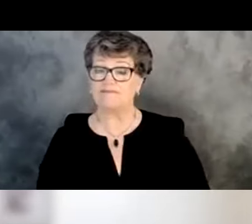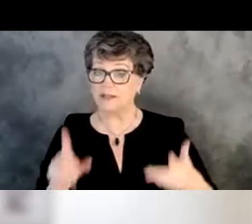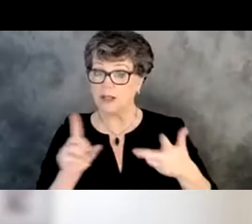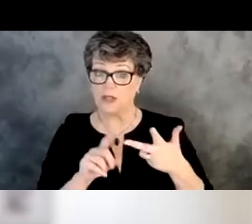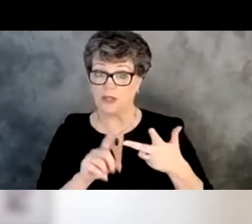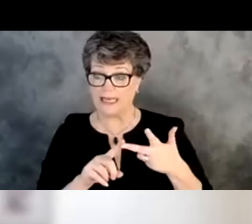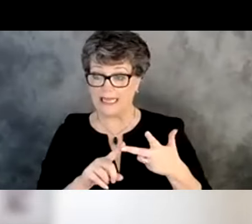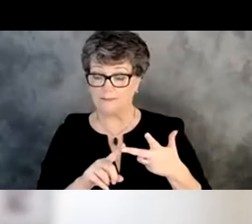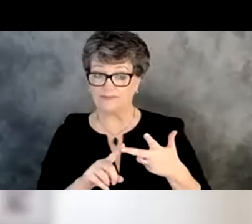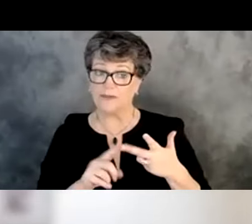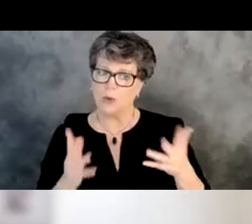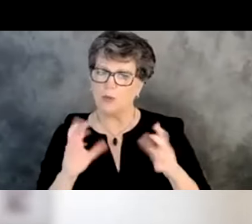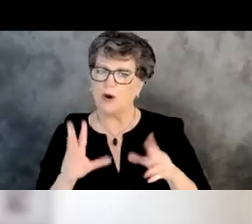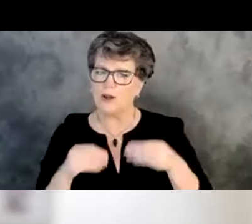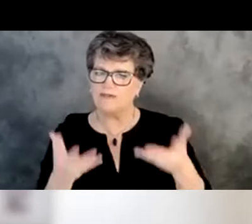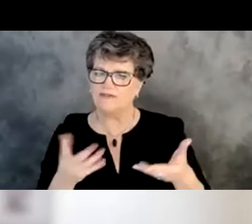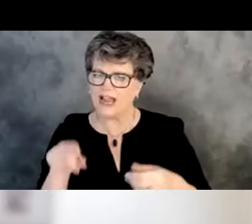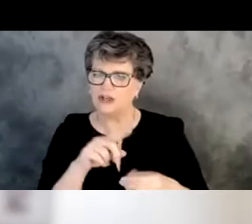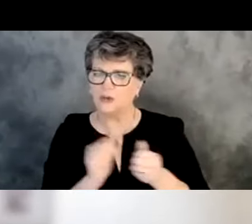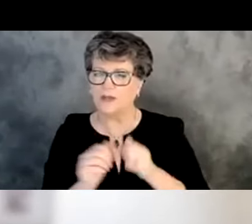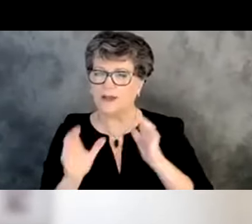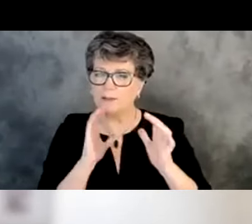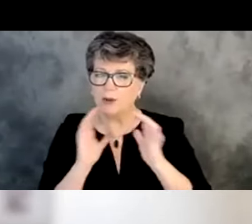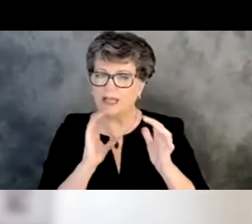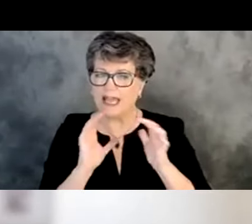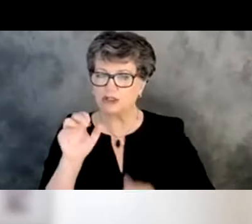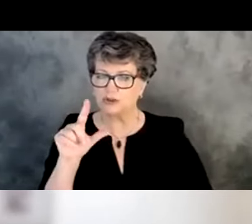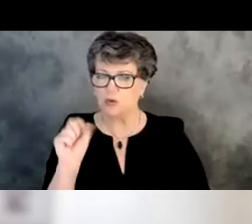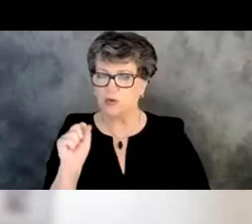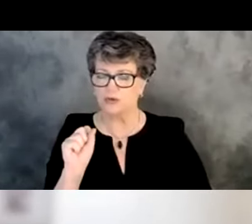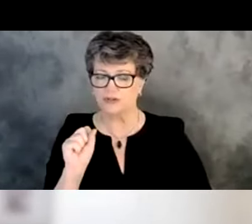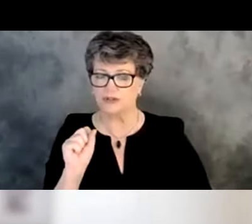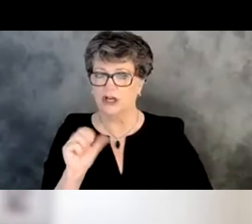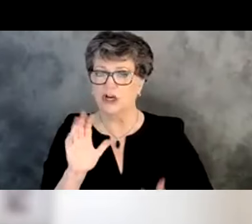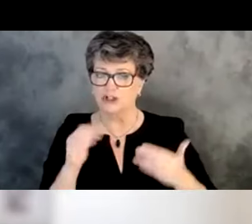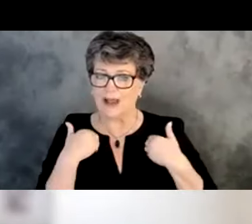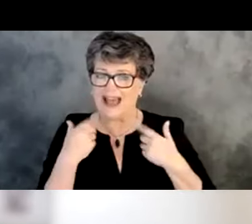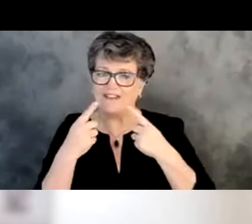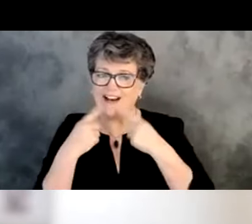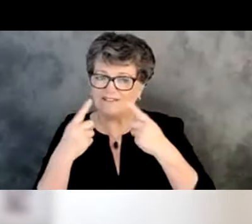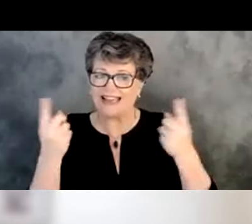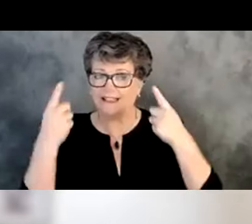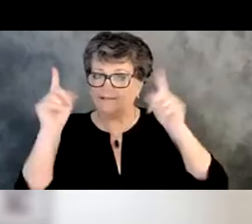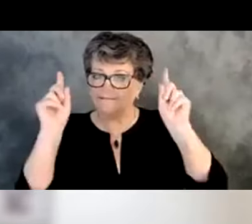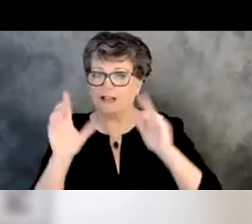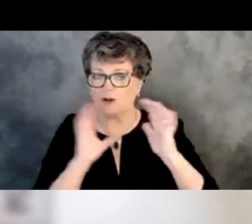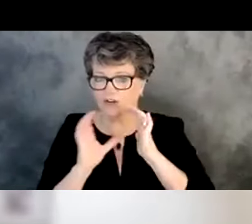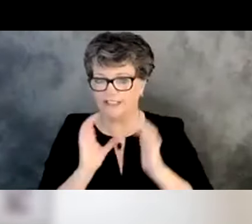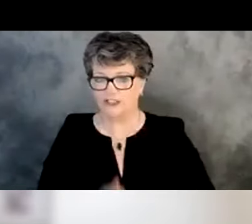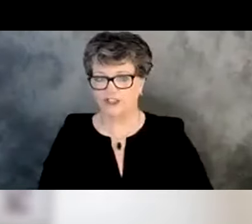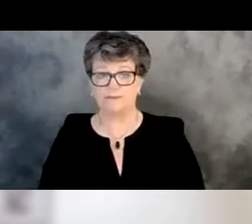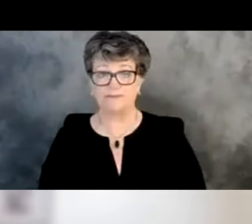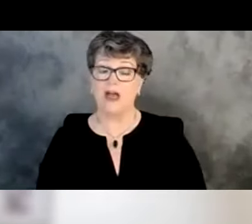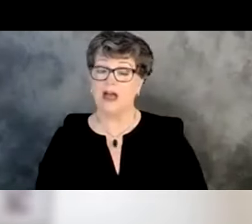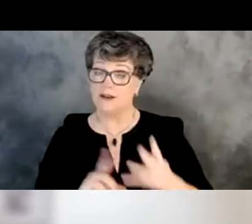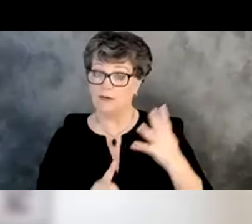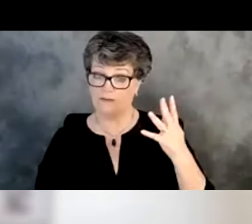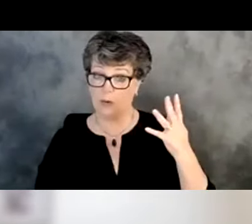three, we want to provide you with communication tools to have effective conversations. And number